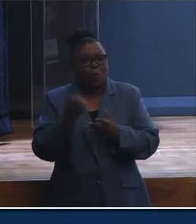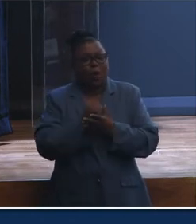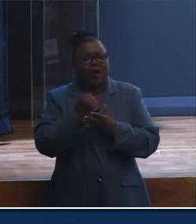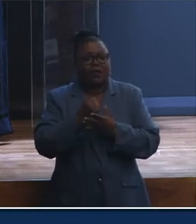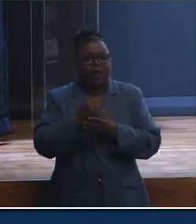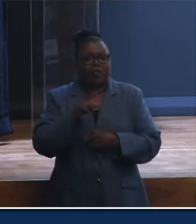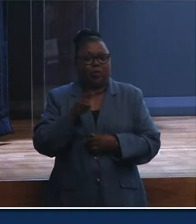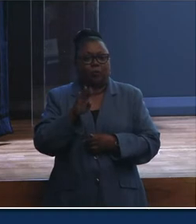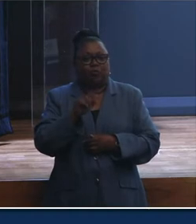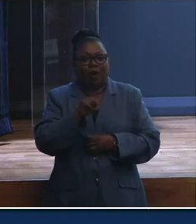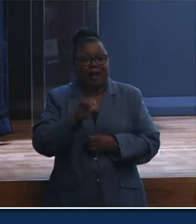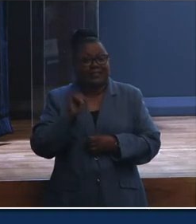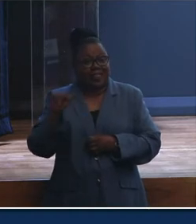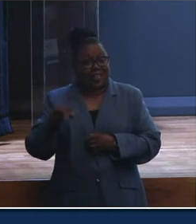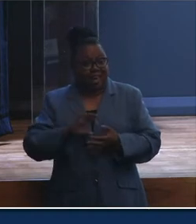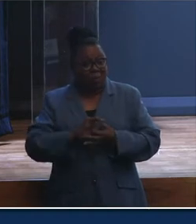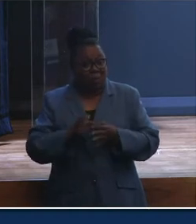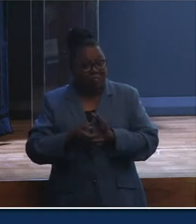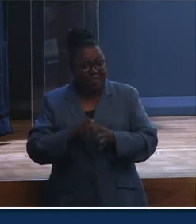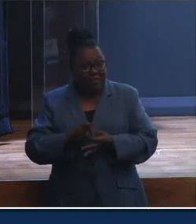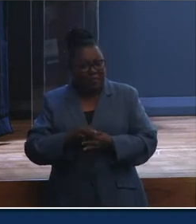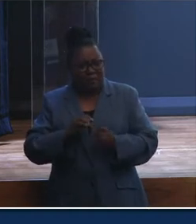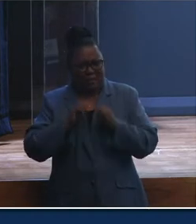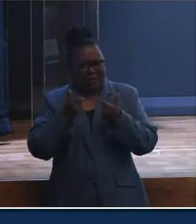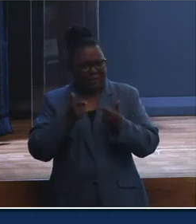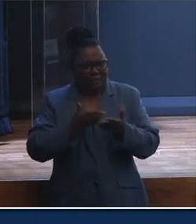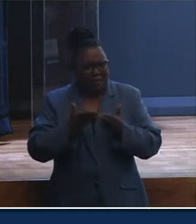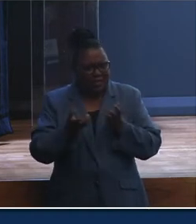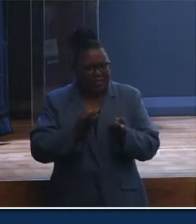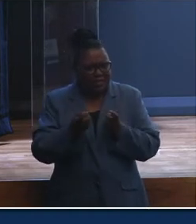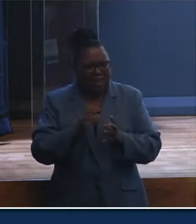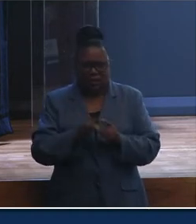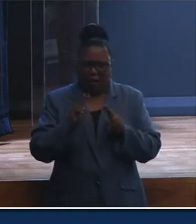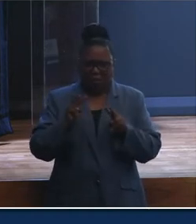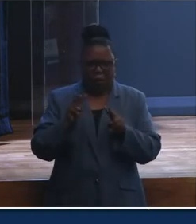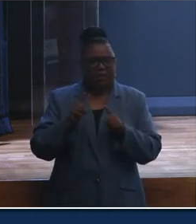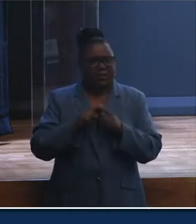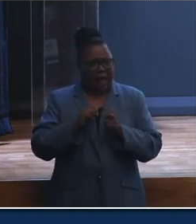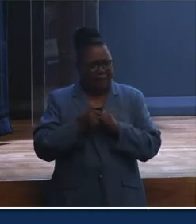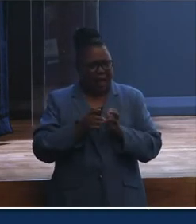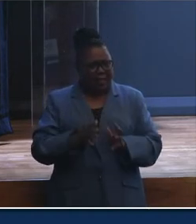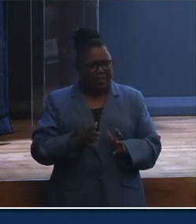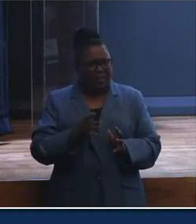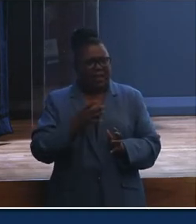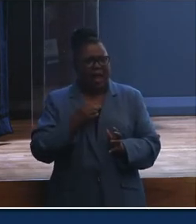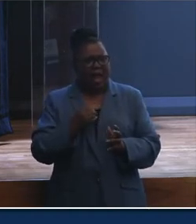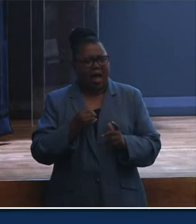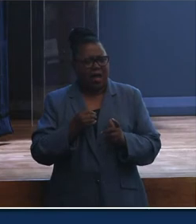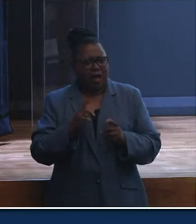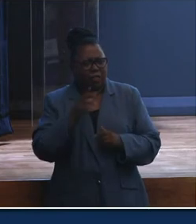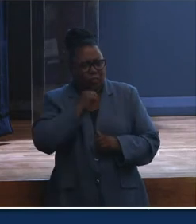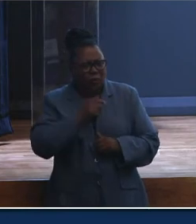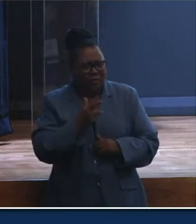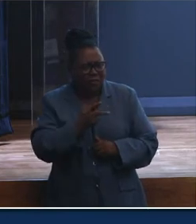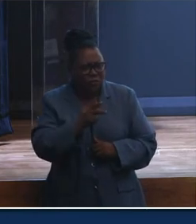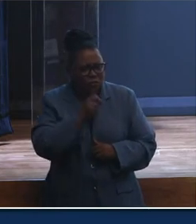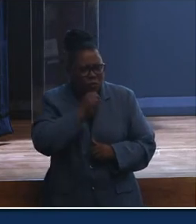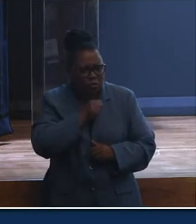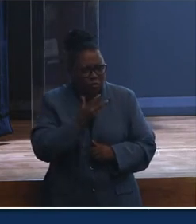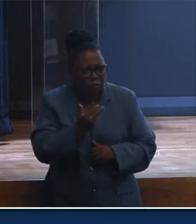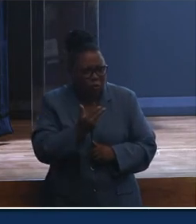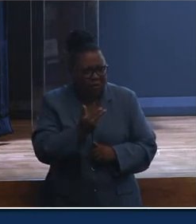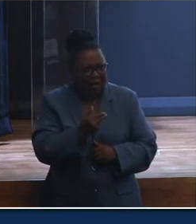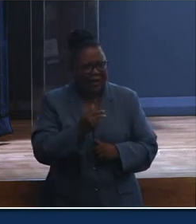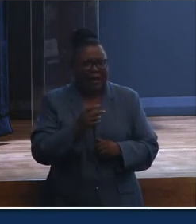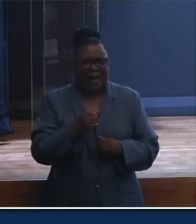won the bronze at that Olympics. But it was the speed skaters. I'm watching them. And I'm an athlete, 13 years old.